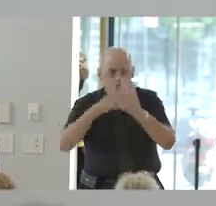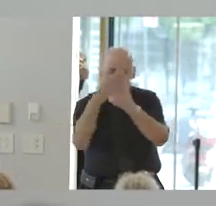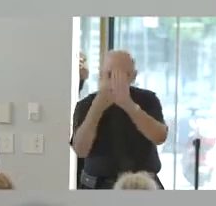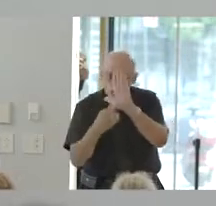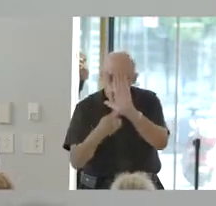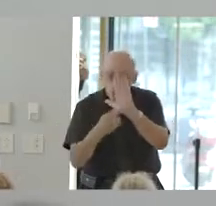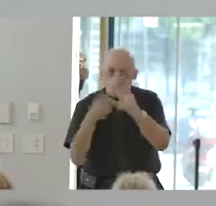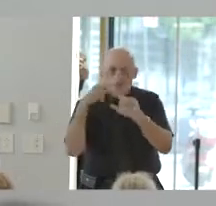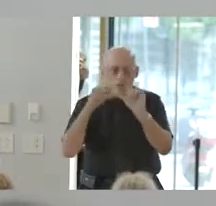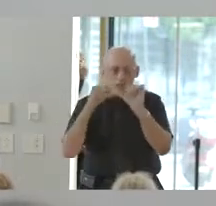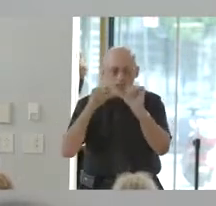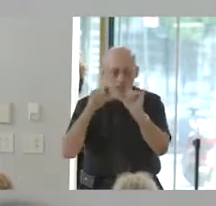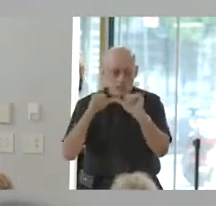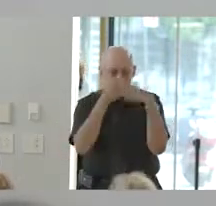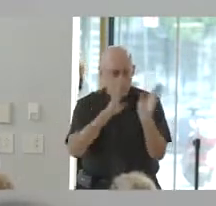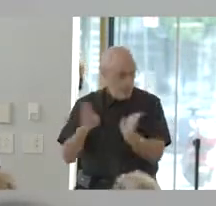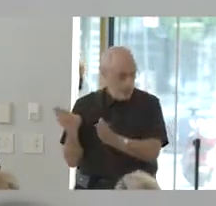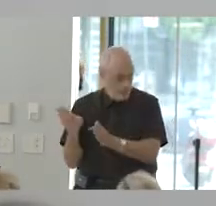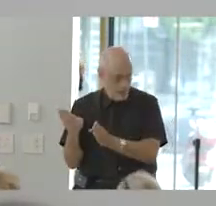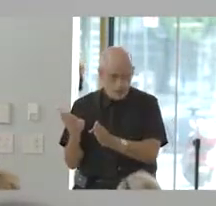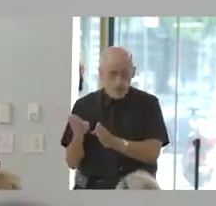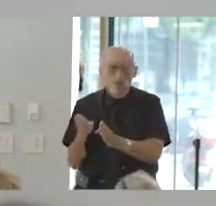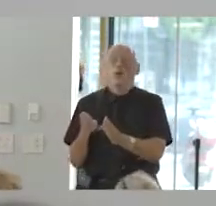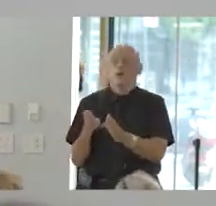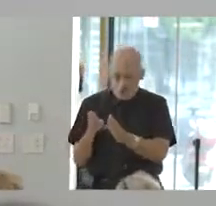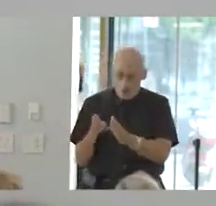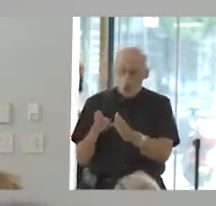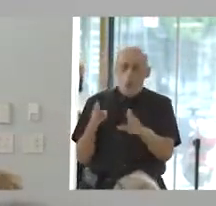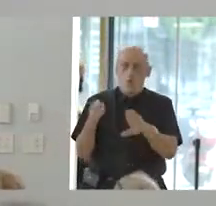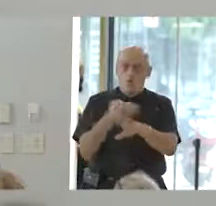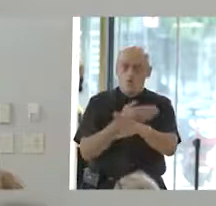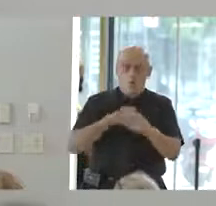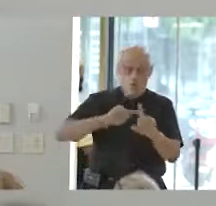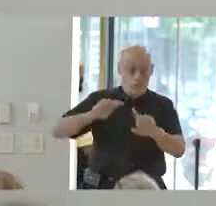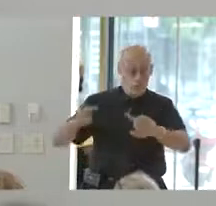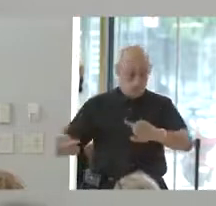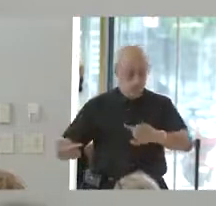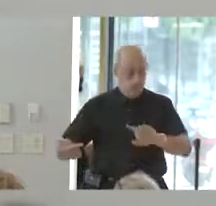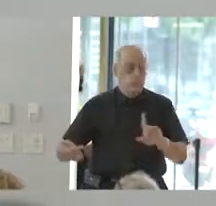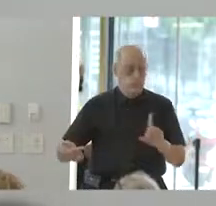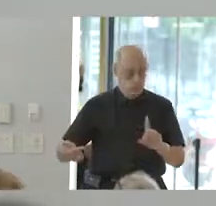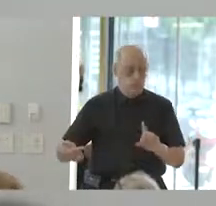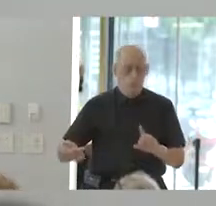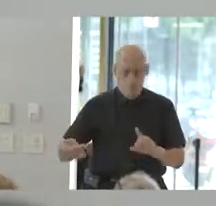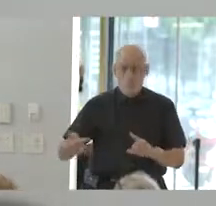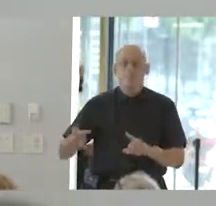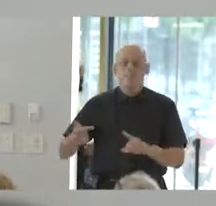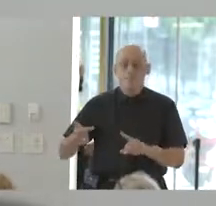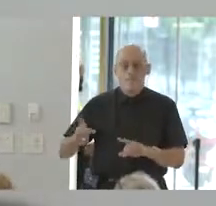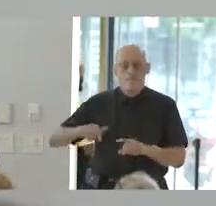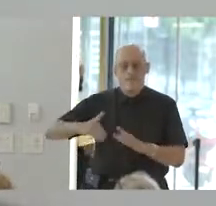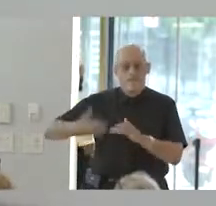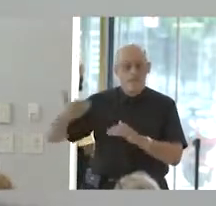of that sustainability plan. With that, and right before I turn it over to Garrett Avery